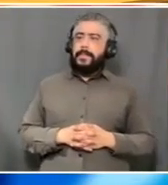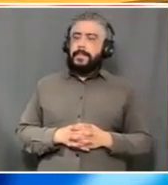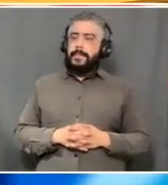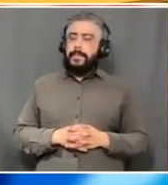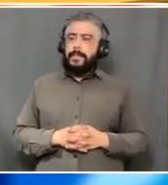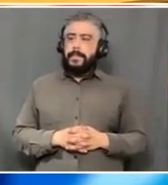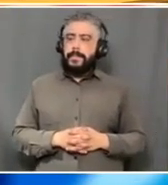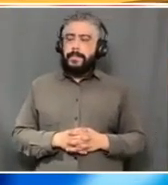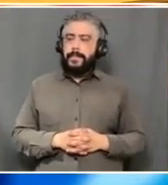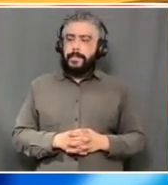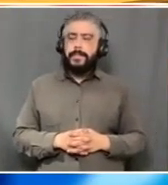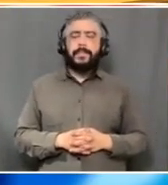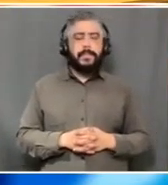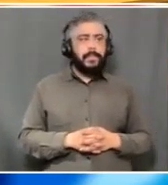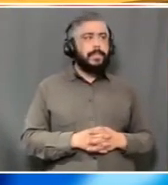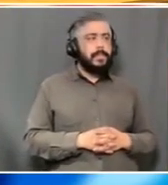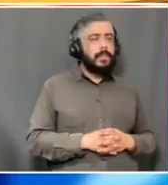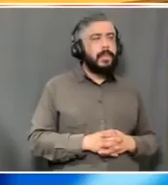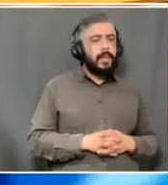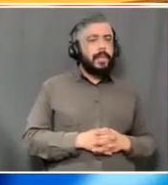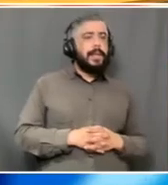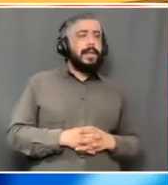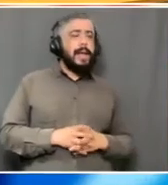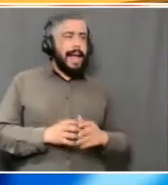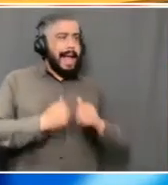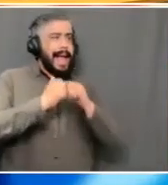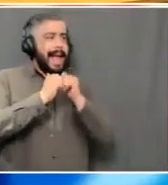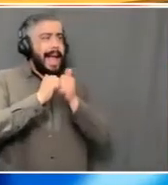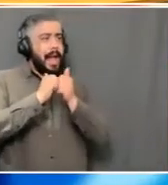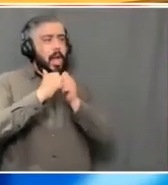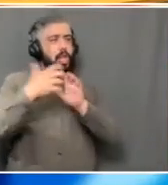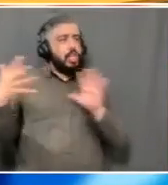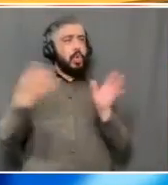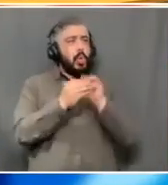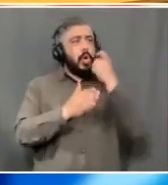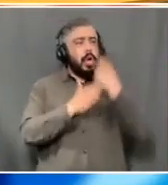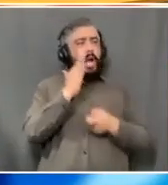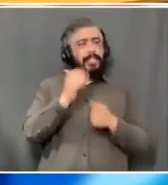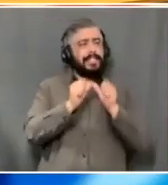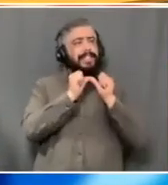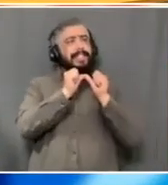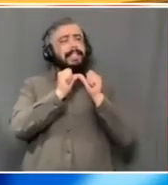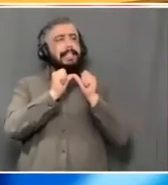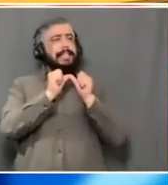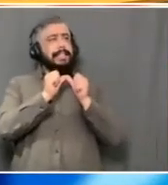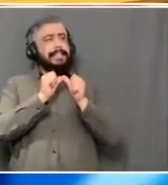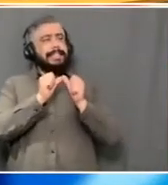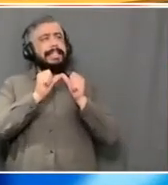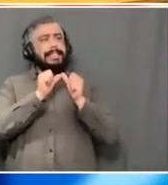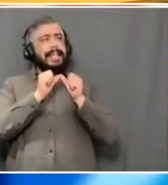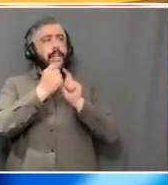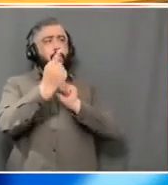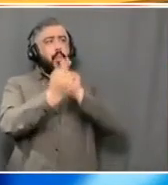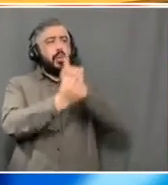How does the total cost of sustaining the district's one-to-one device model compare to traditional instructional